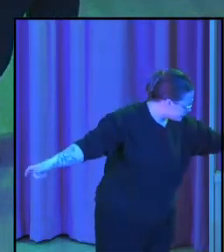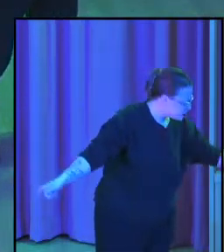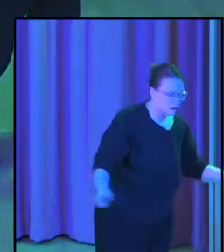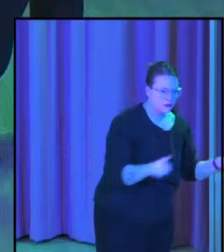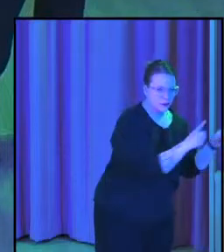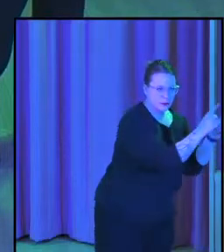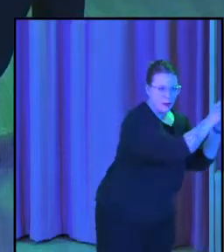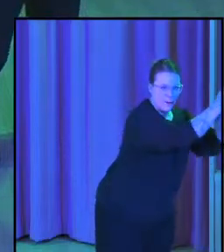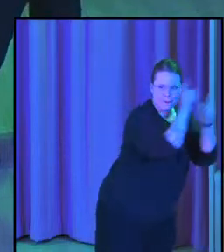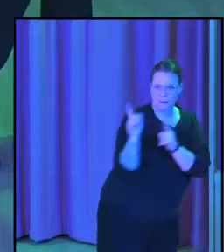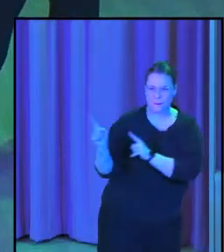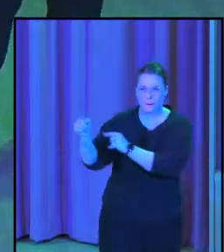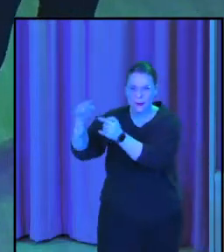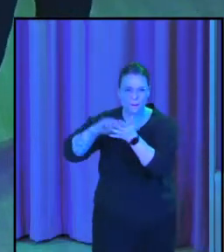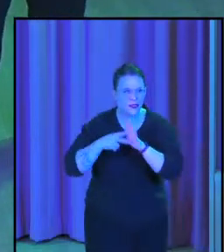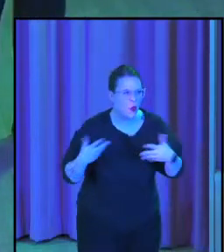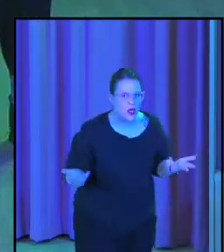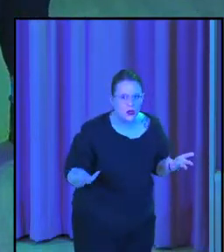carpet?